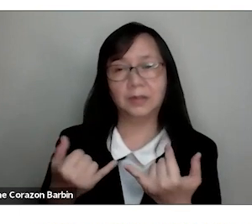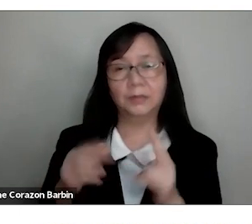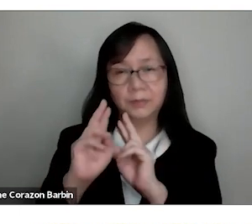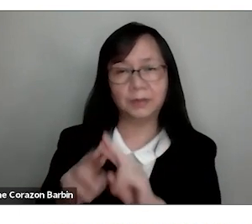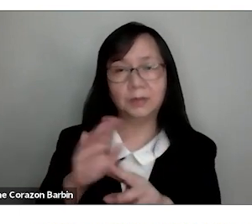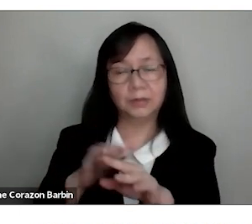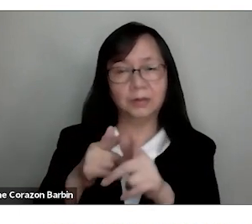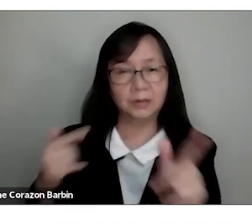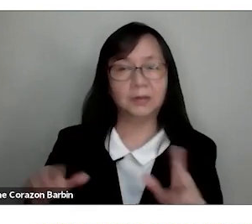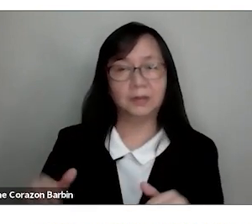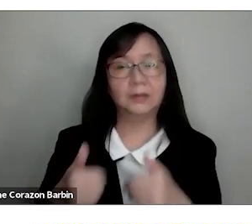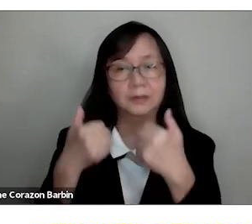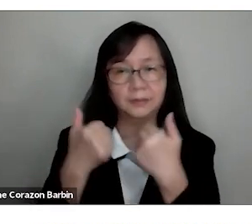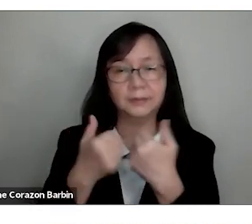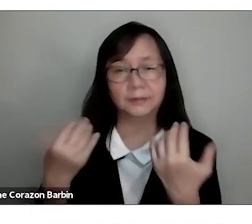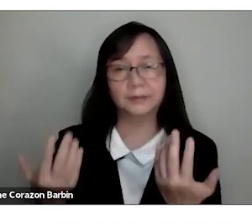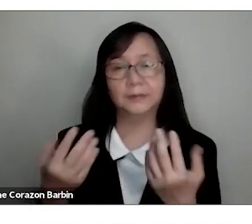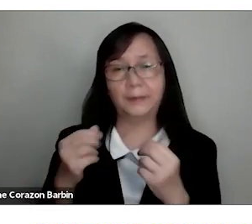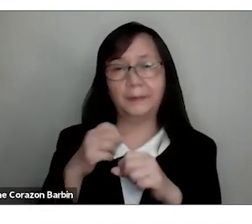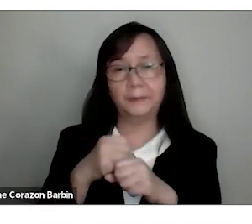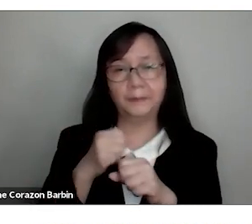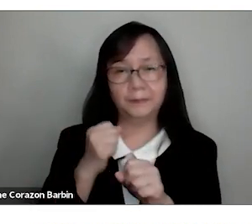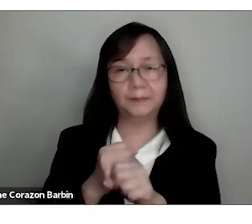challenge that could lead to children's harm.